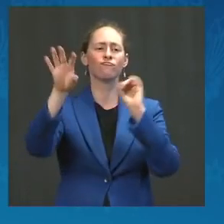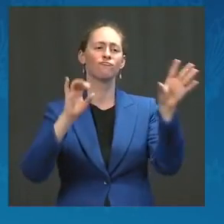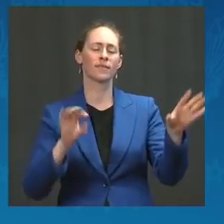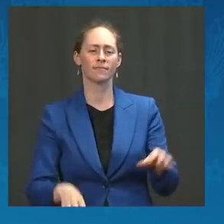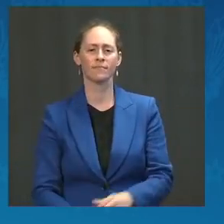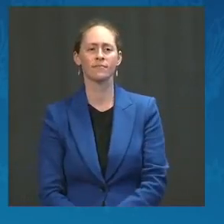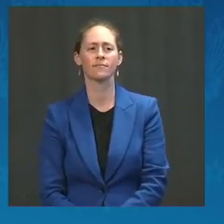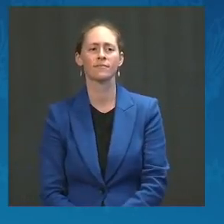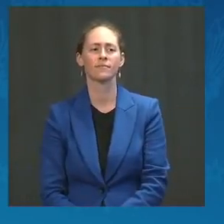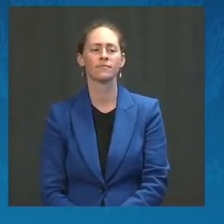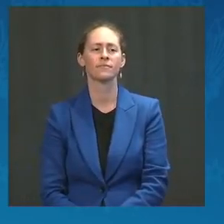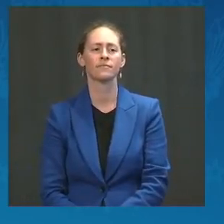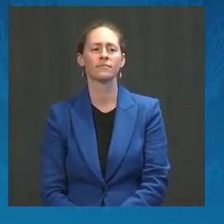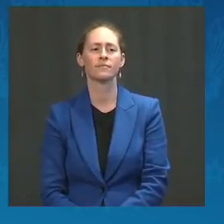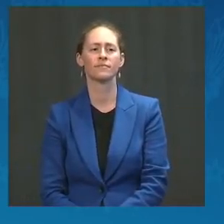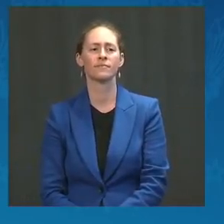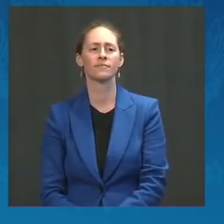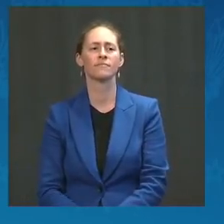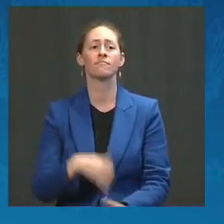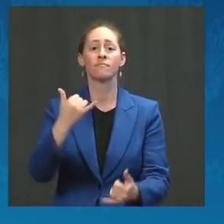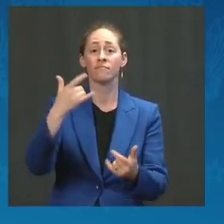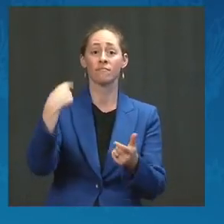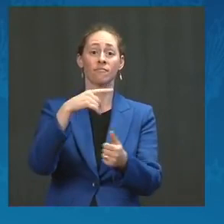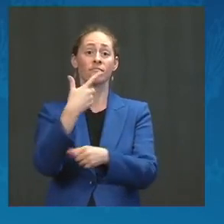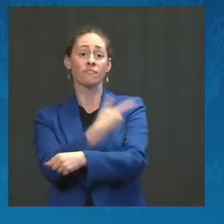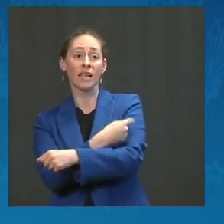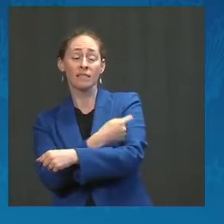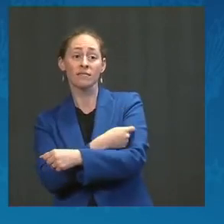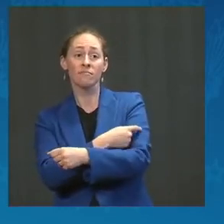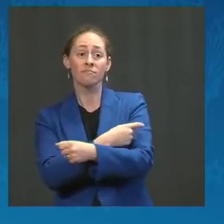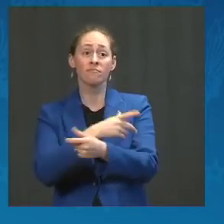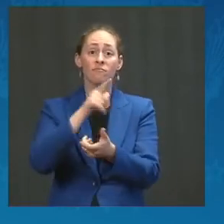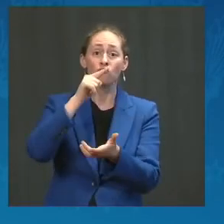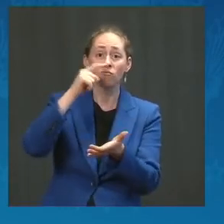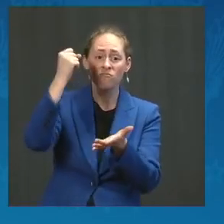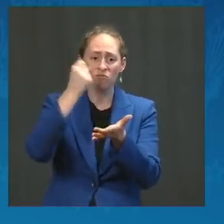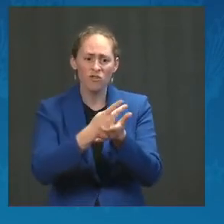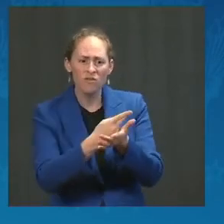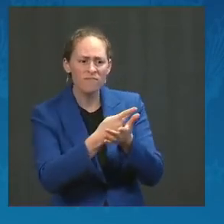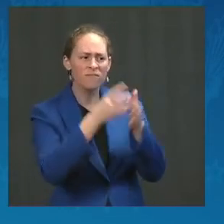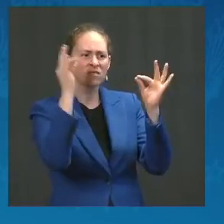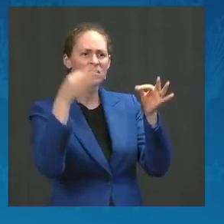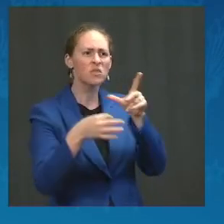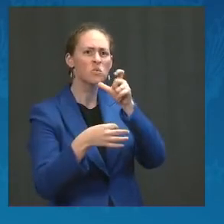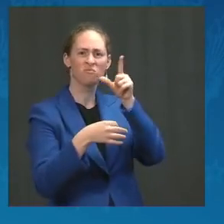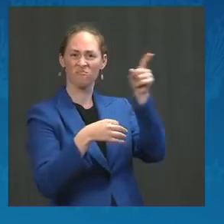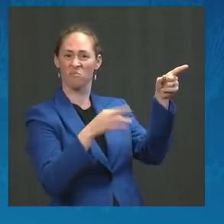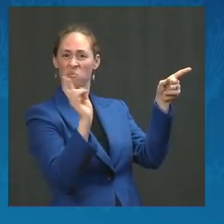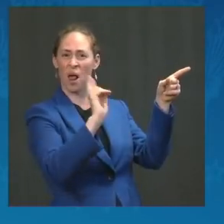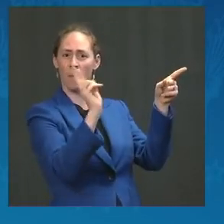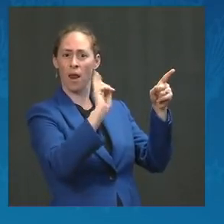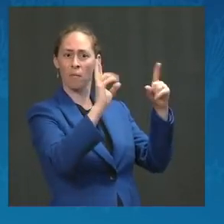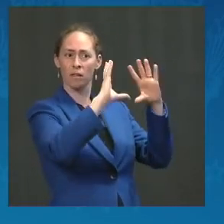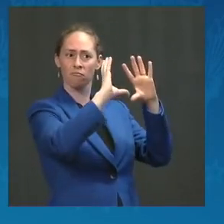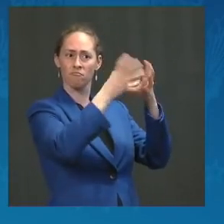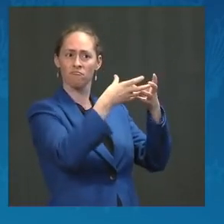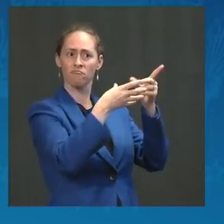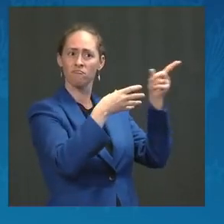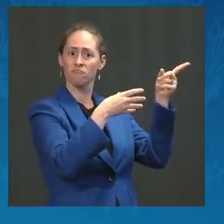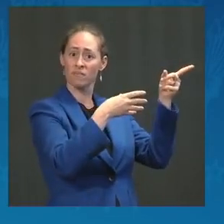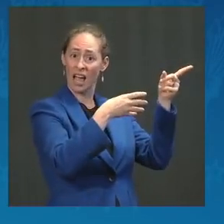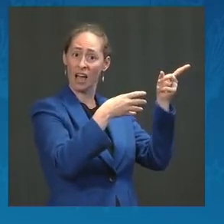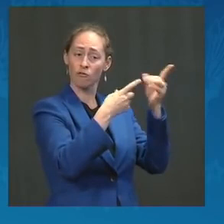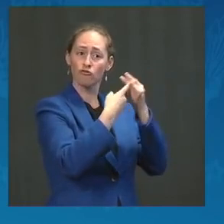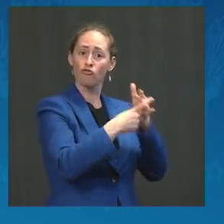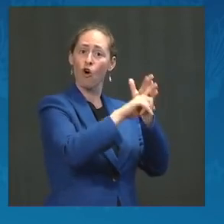The vaccine was developed and authorized under a Republican administration, and it's been distributed and administered